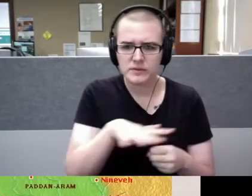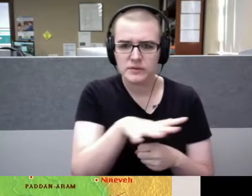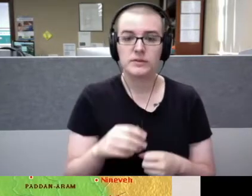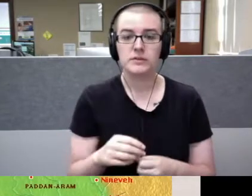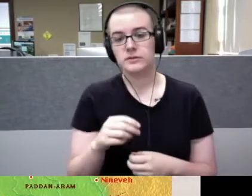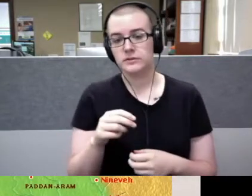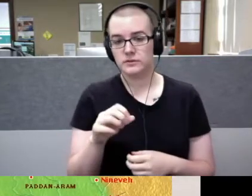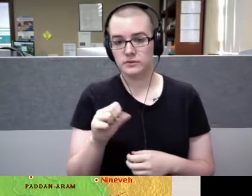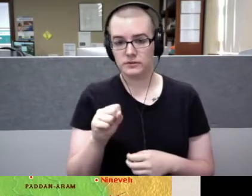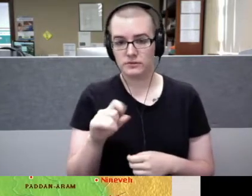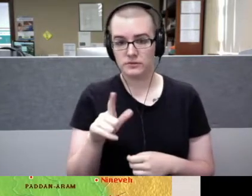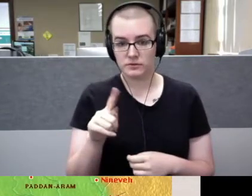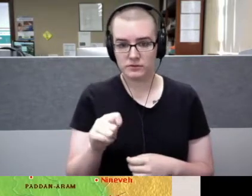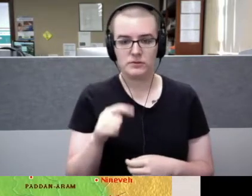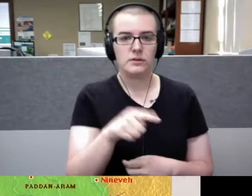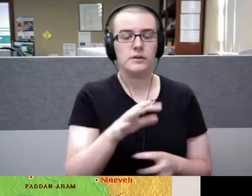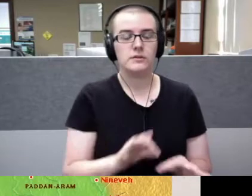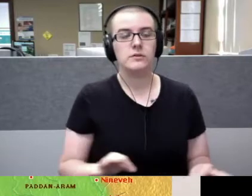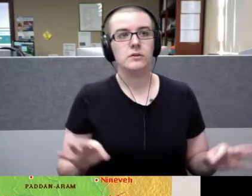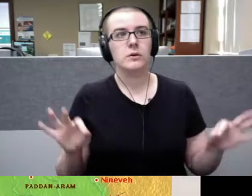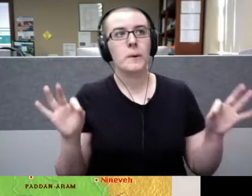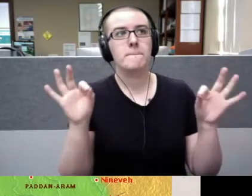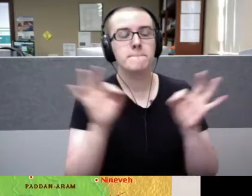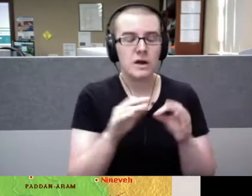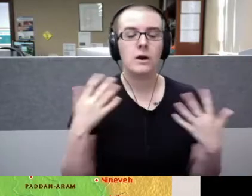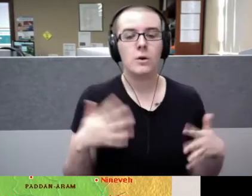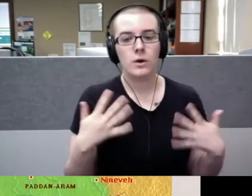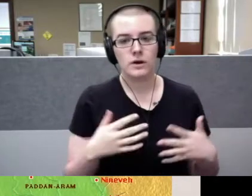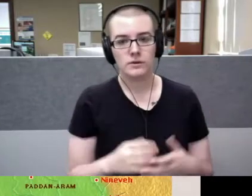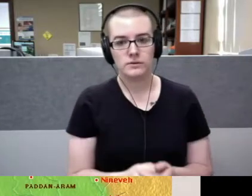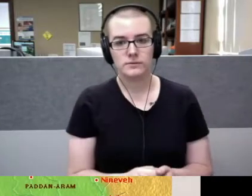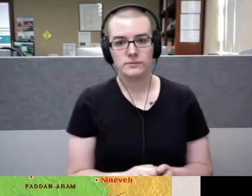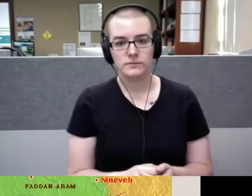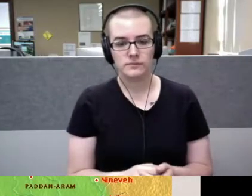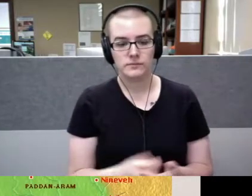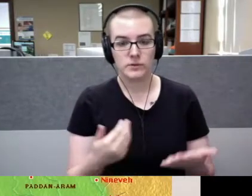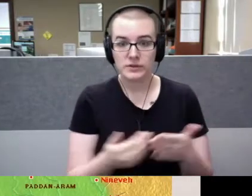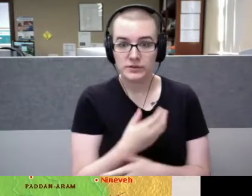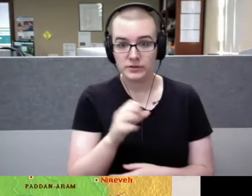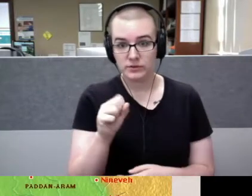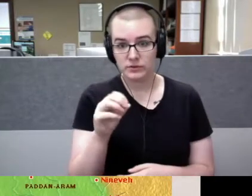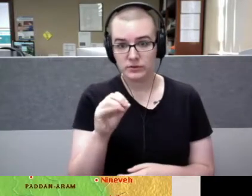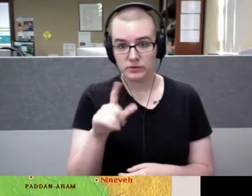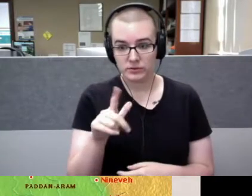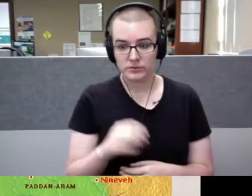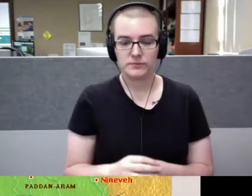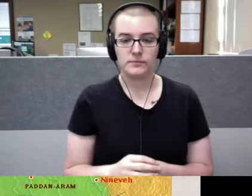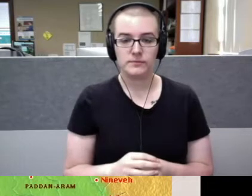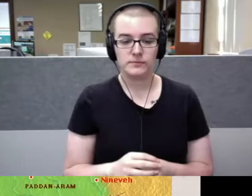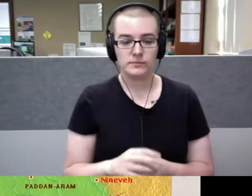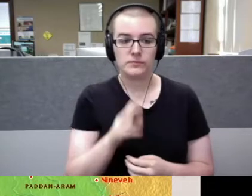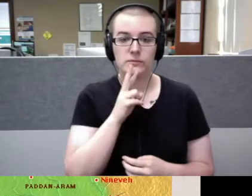I cannot emphasize enough how important this silt is. This is new soil that is deposited